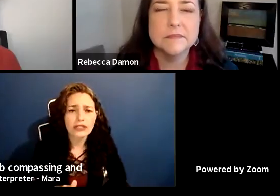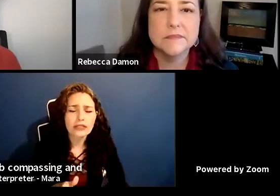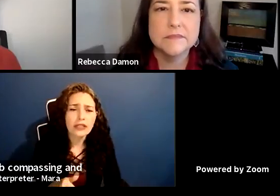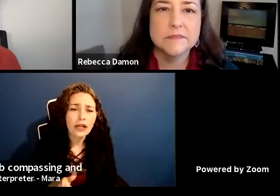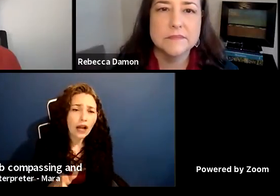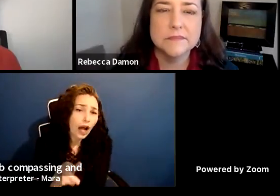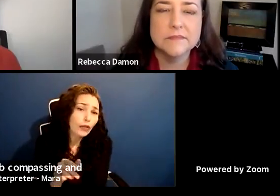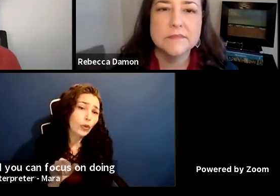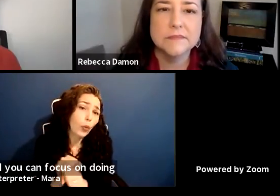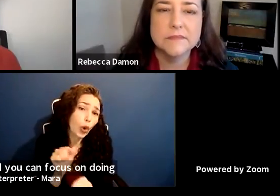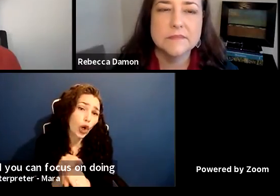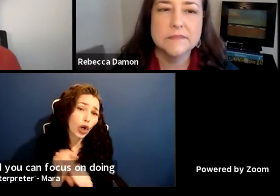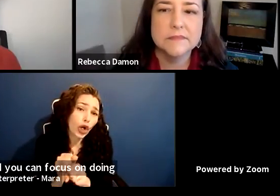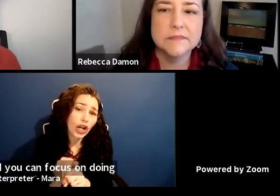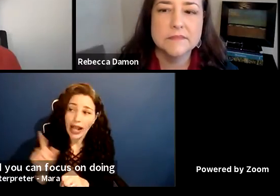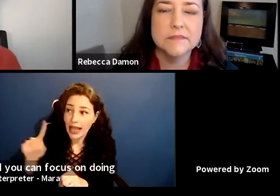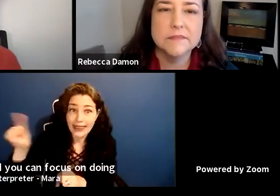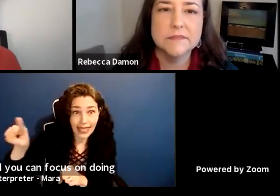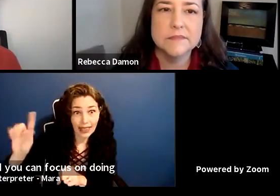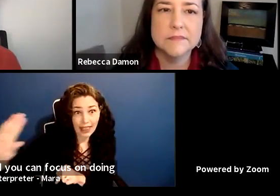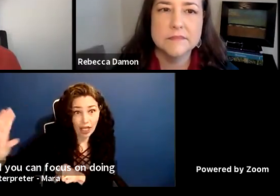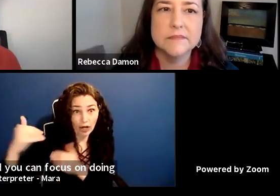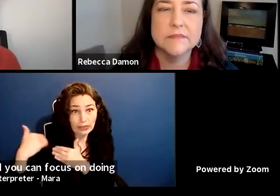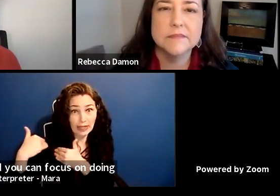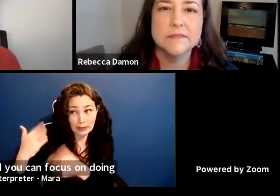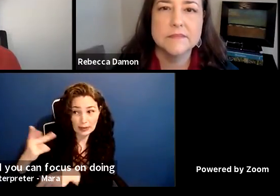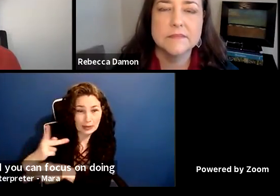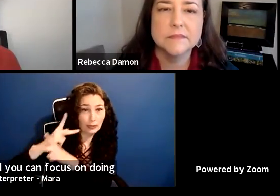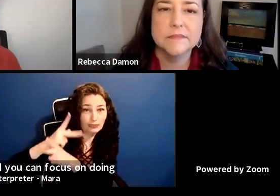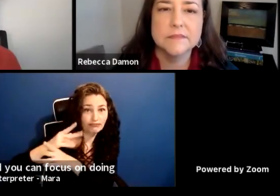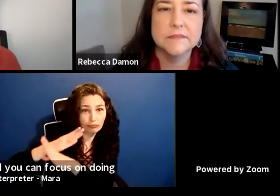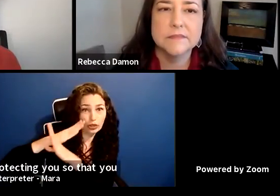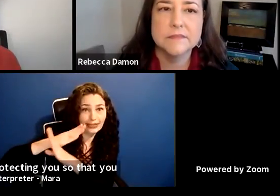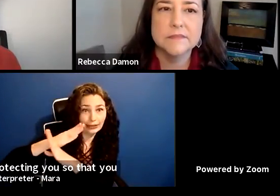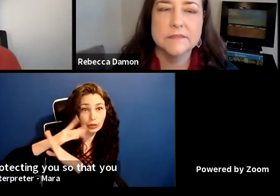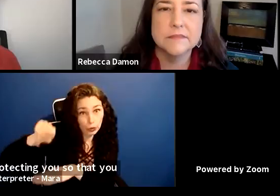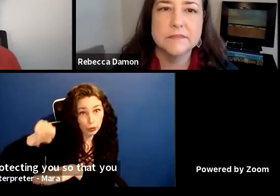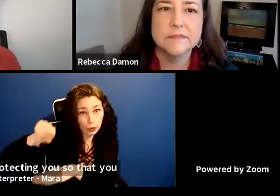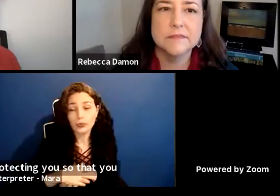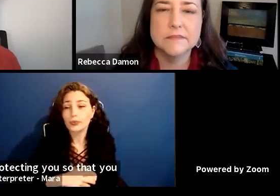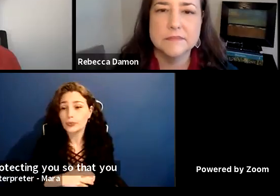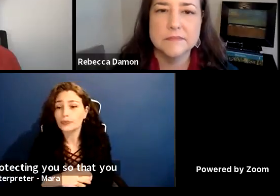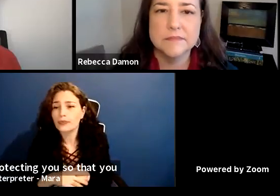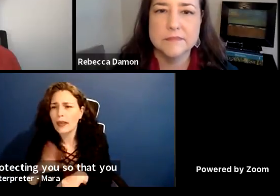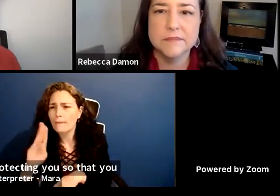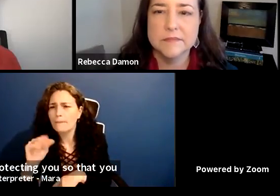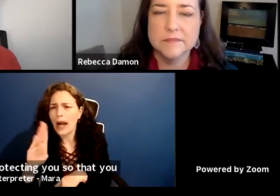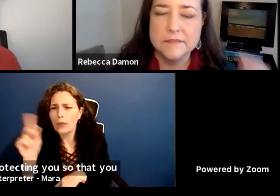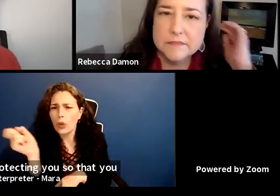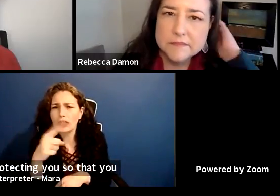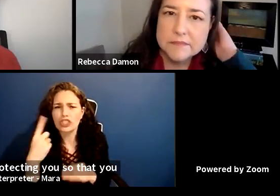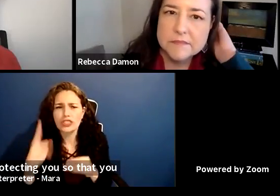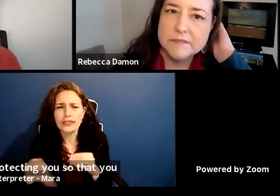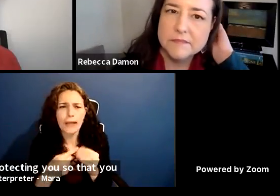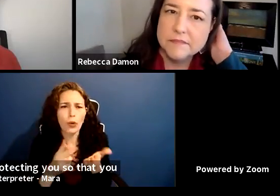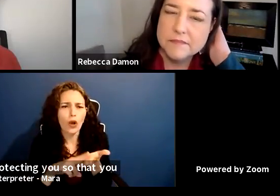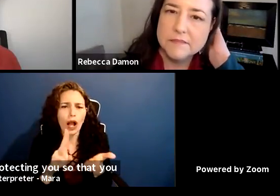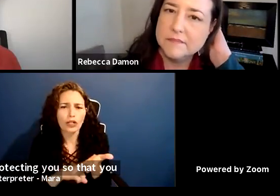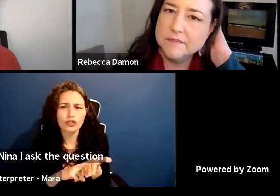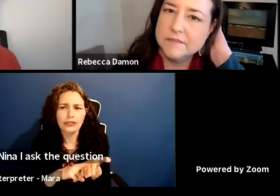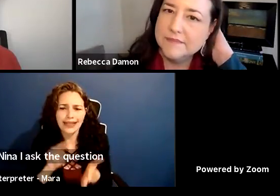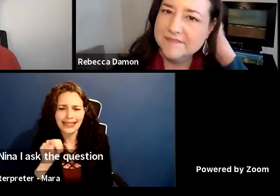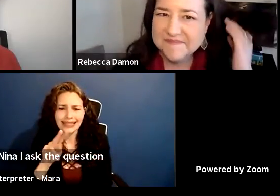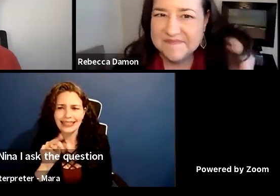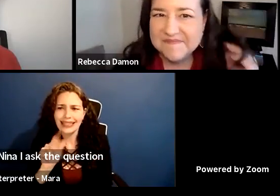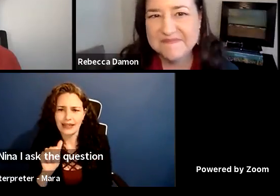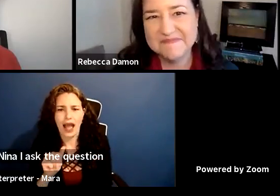protecting you so you can do your job. Nina, I asked the question about contracts because most people don't know what a contract